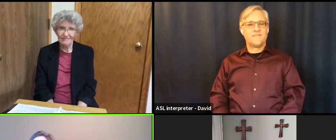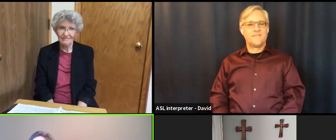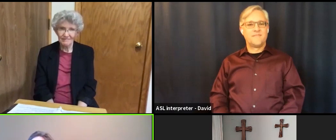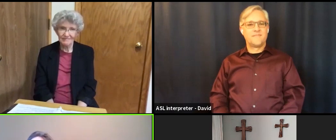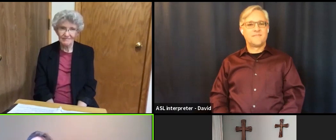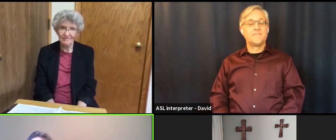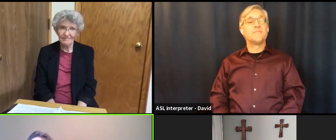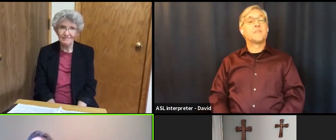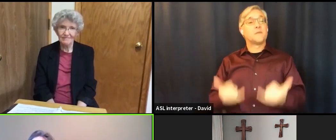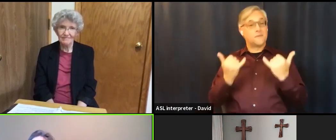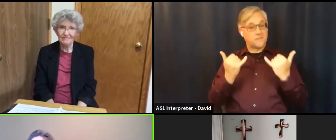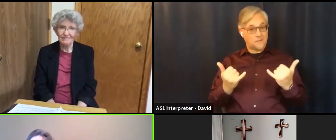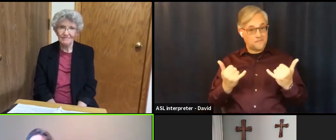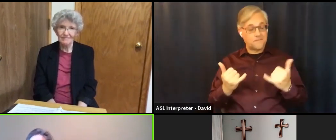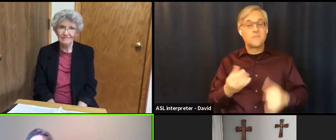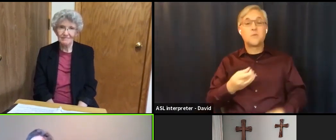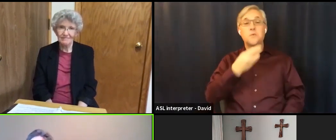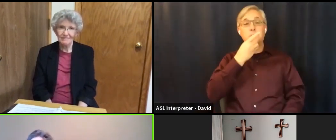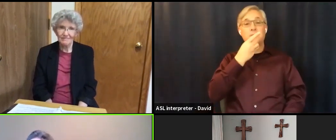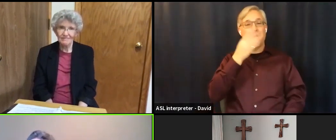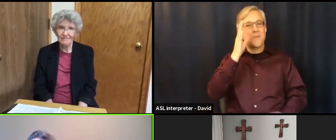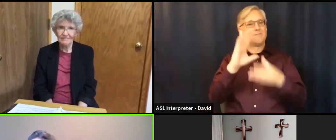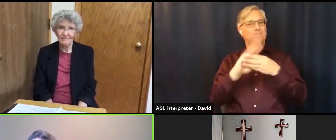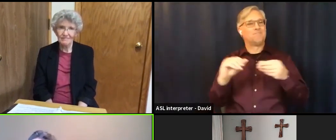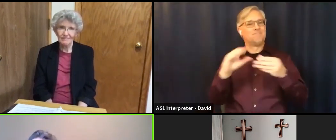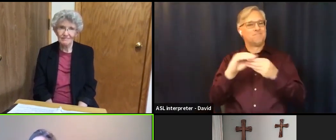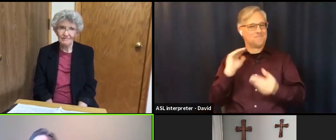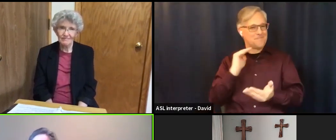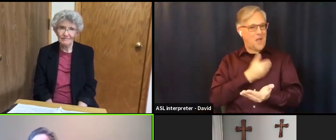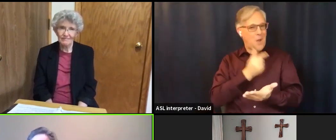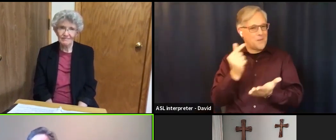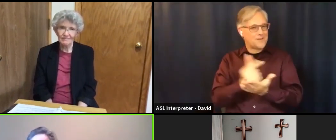So at this time, I ask Dorothy to share our gospel lesson